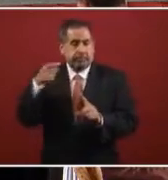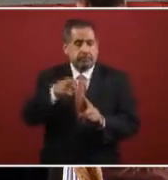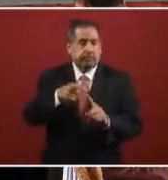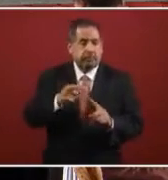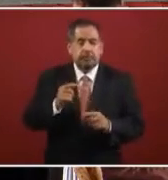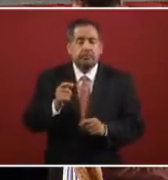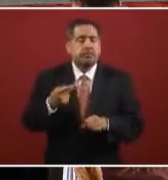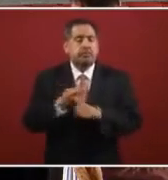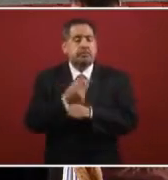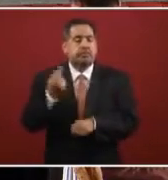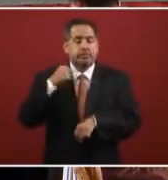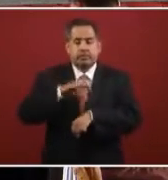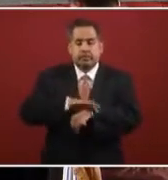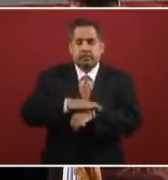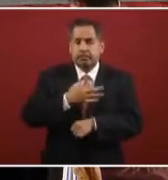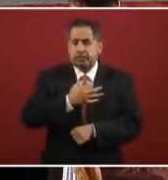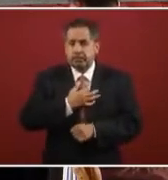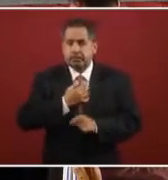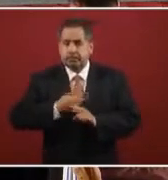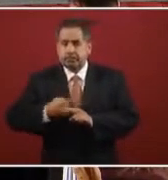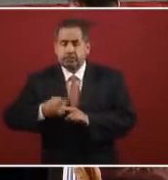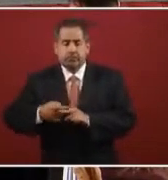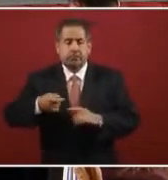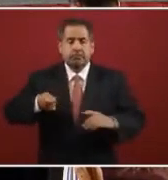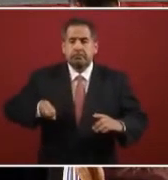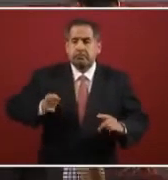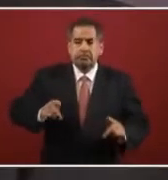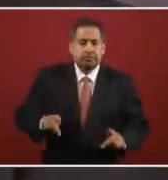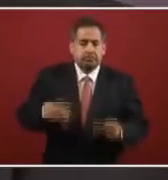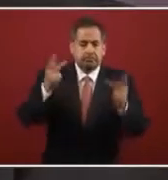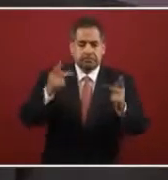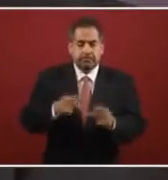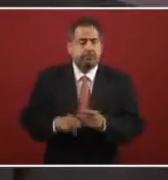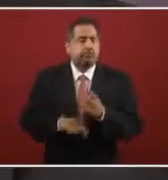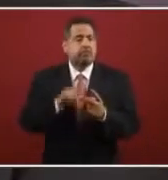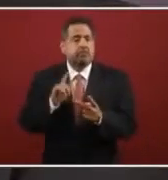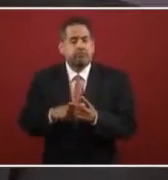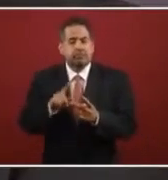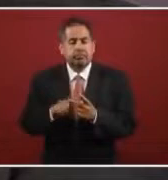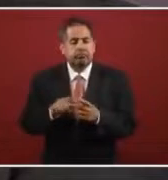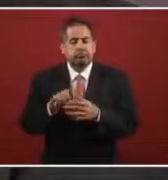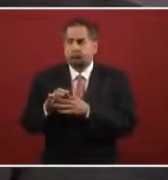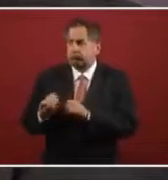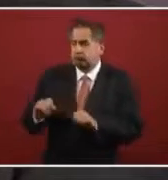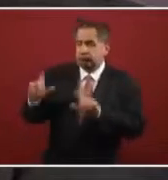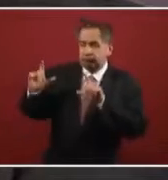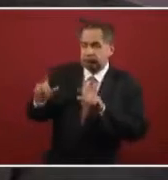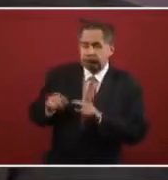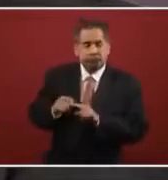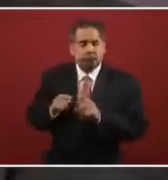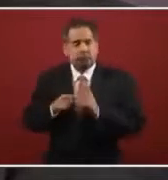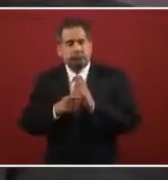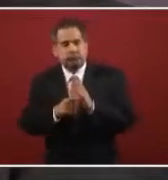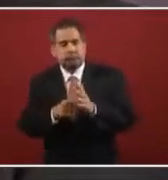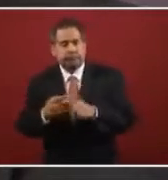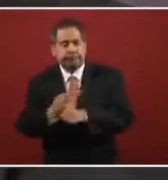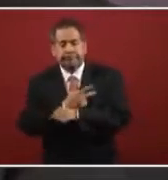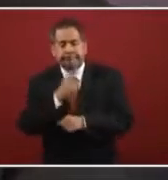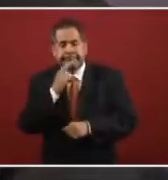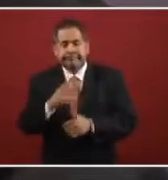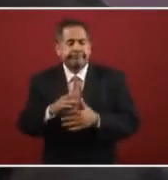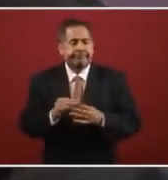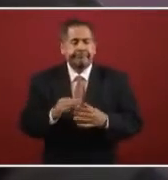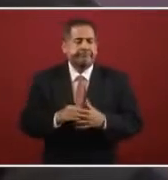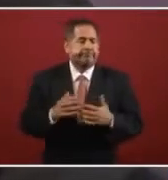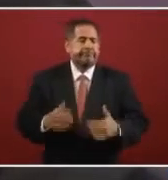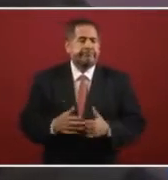de joyas de hoy en So Los Pinos. this is regarding the Y sale of la the segunda parte de la presentación será el resultado jewelry on de the